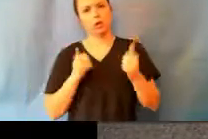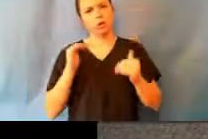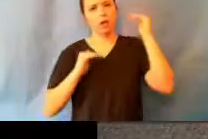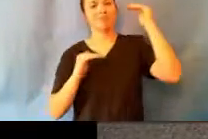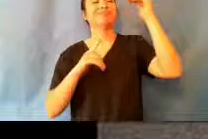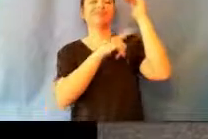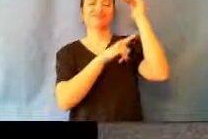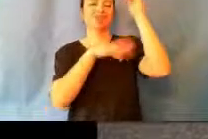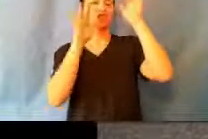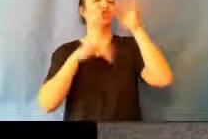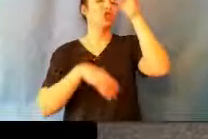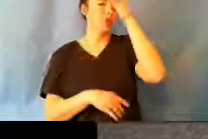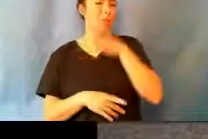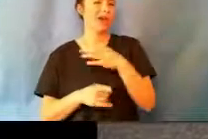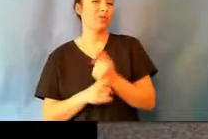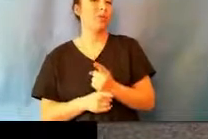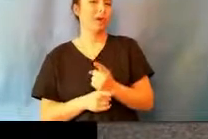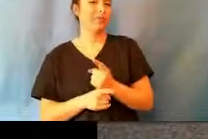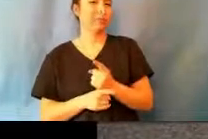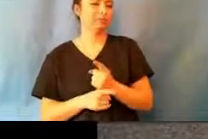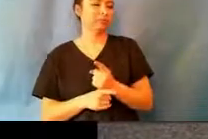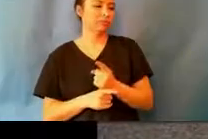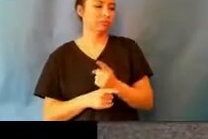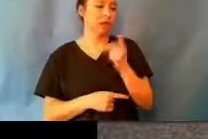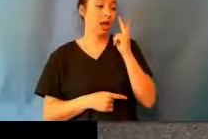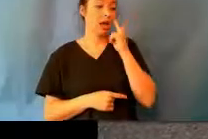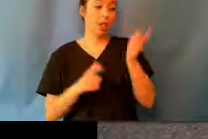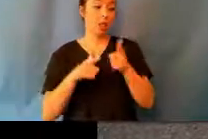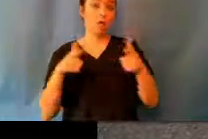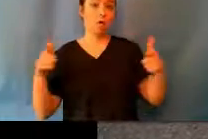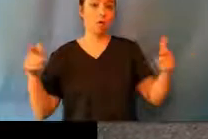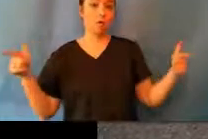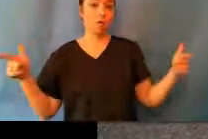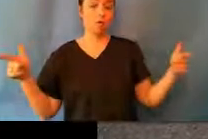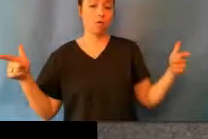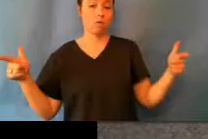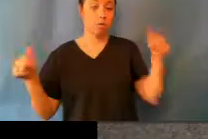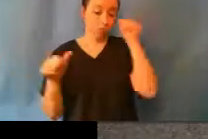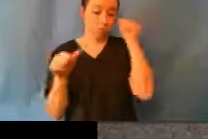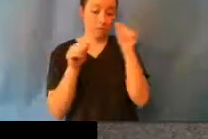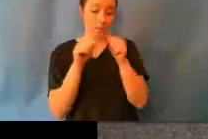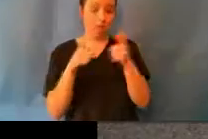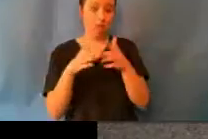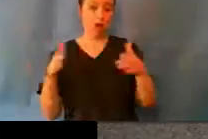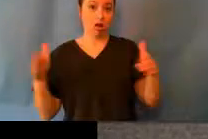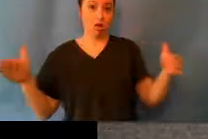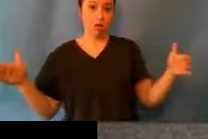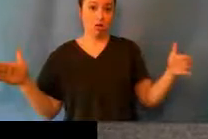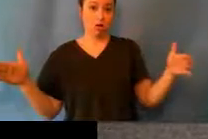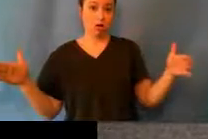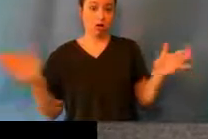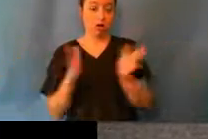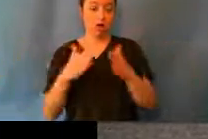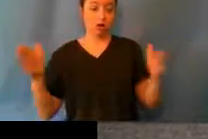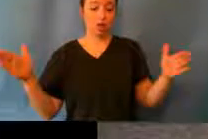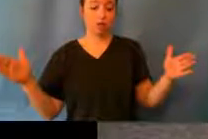The snowman. Good. Now we're looking how long something is. Remember how long something is? That's the length.